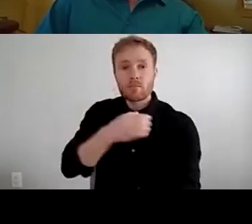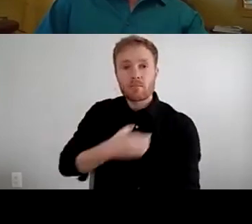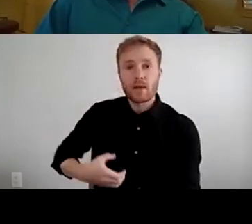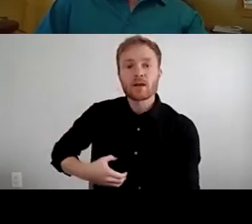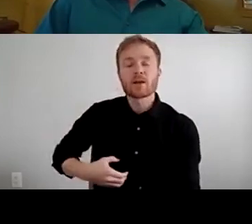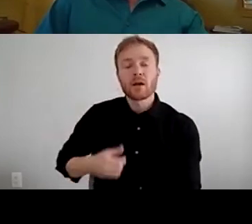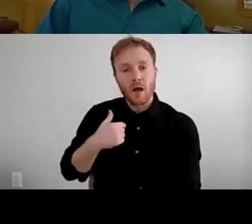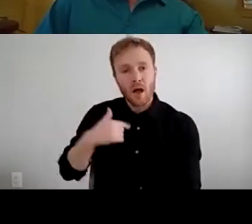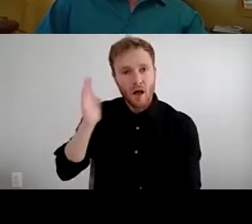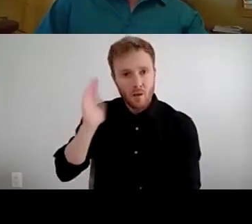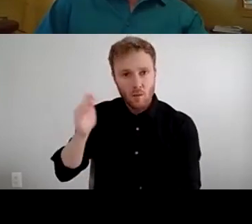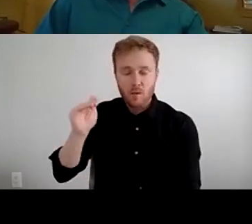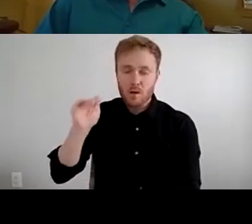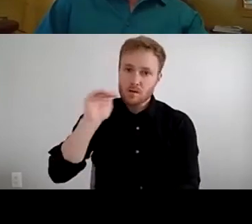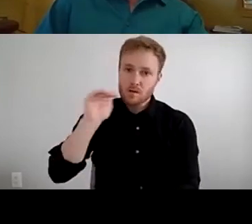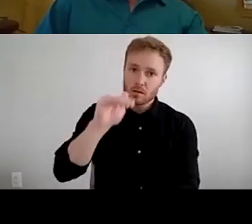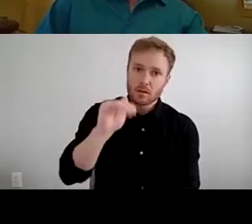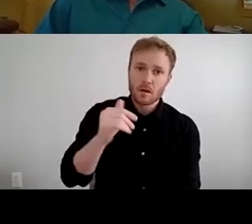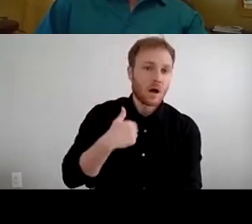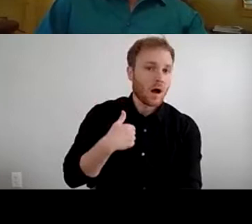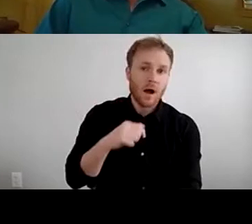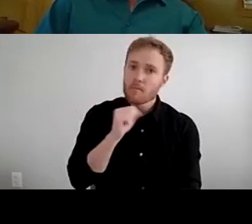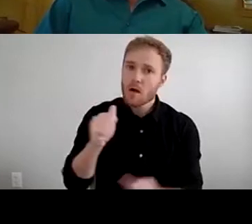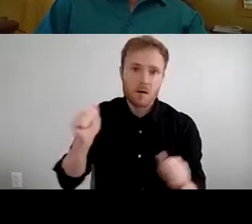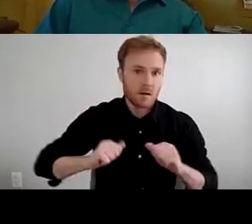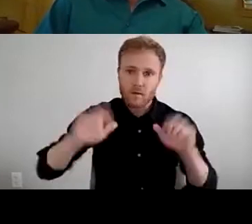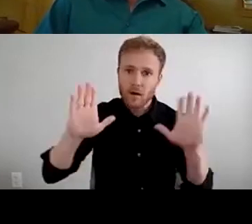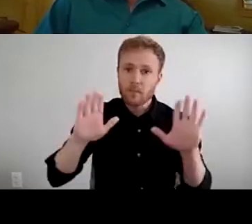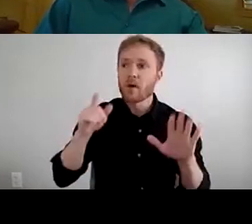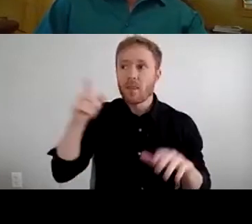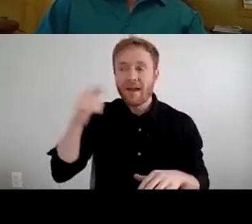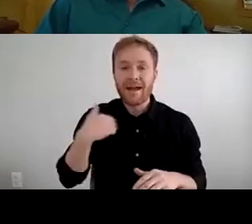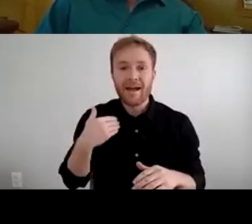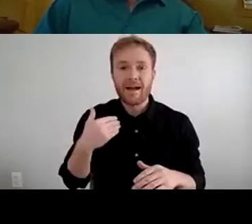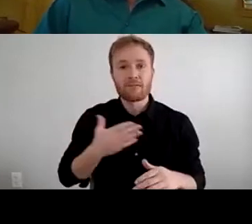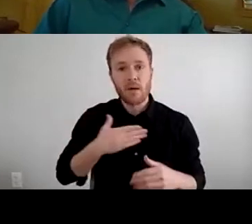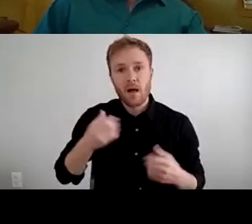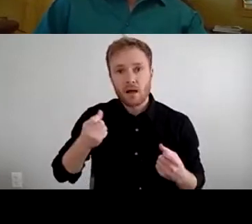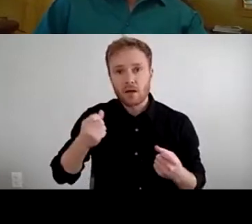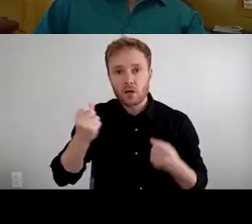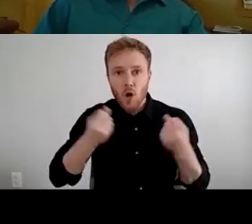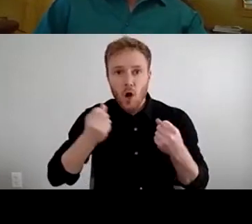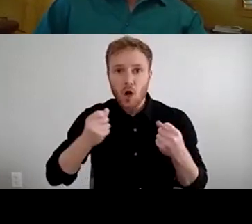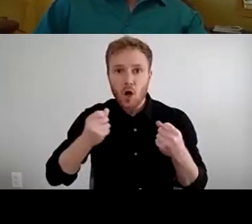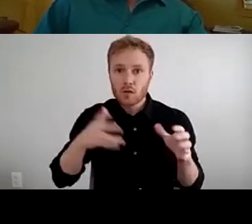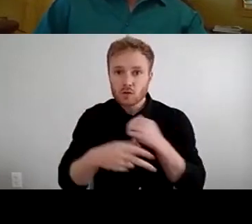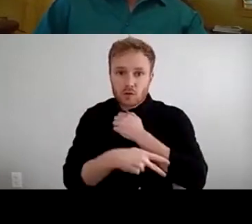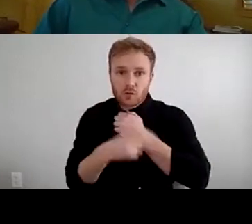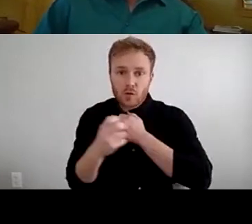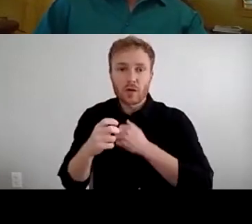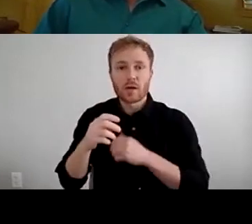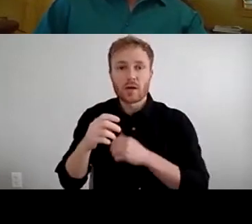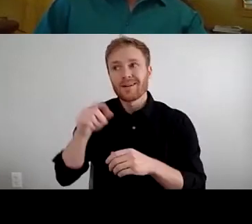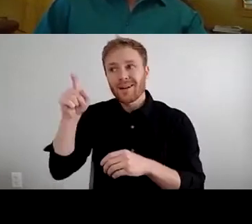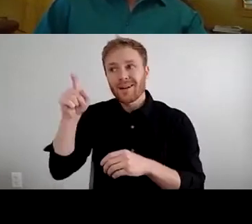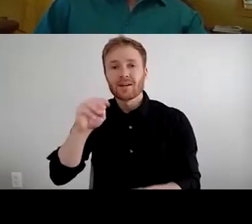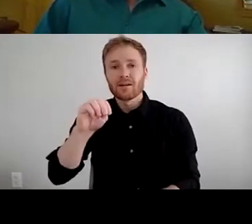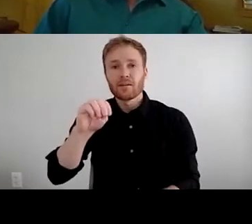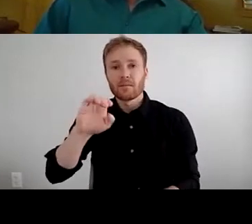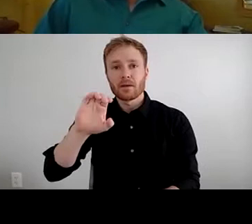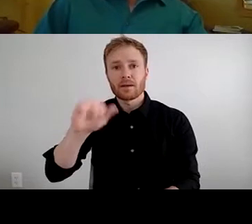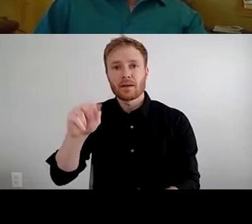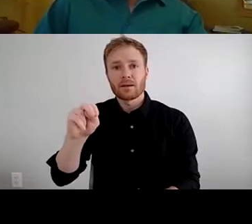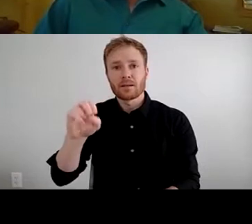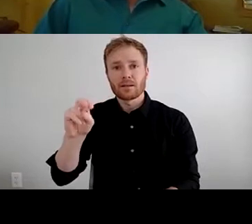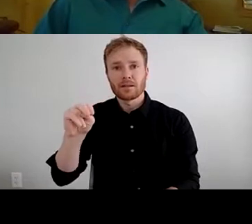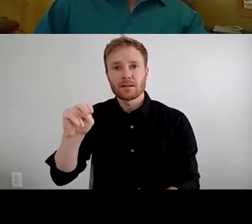be swept away. I am not going away. They have my automobile stolen at McCann and Chester, which is also an entity